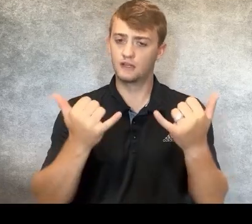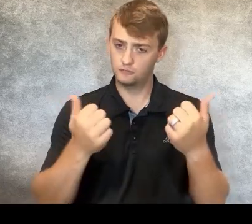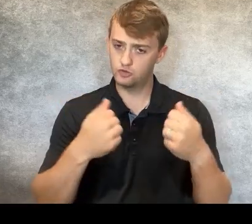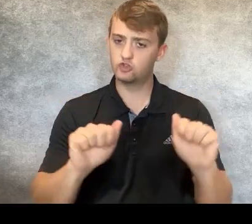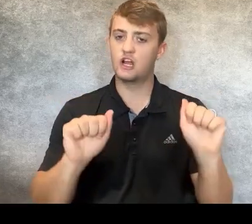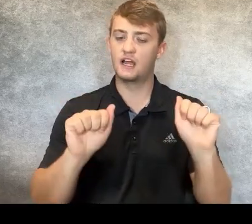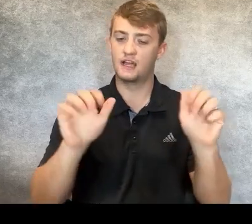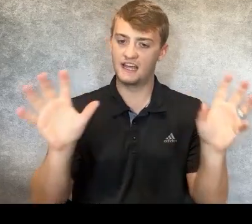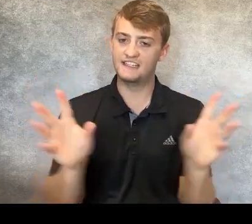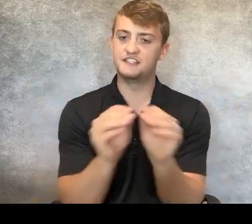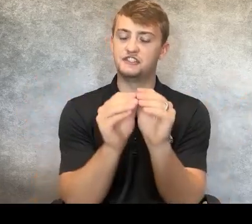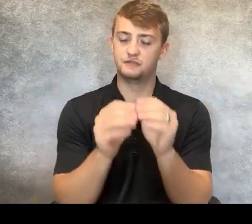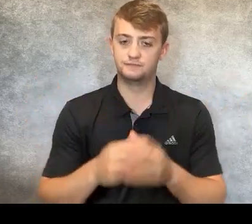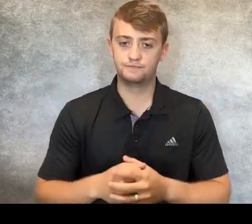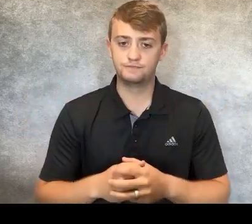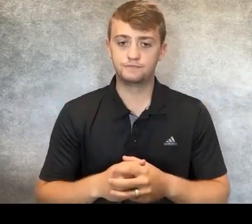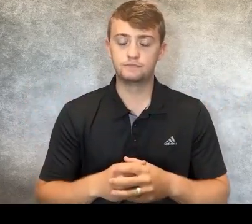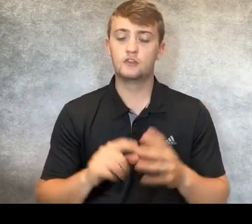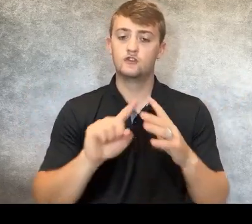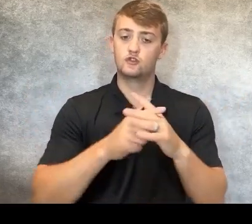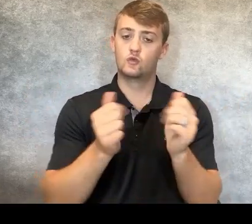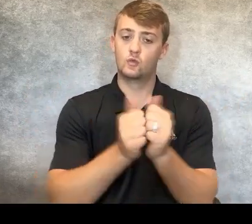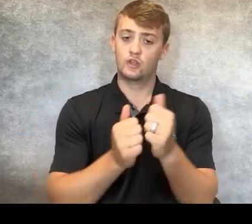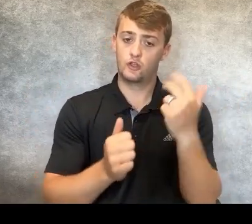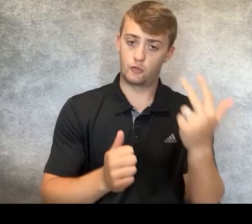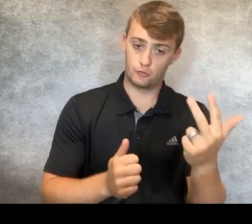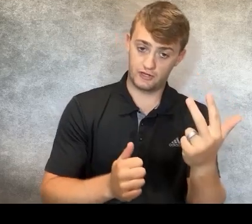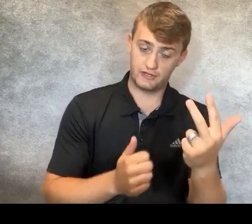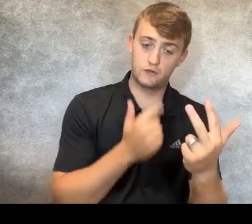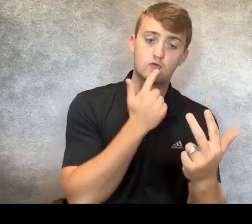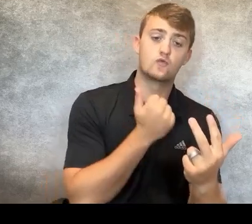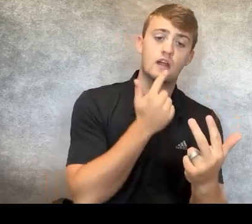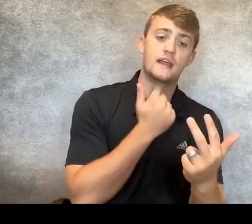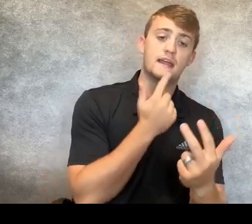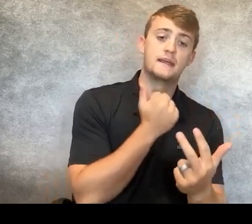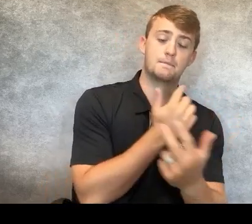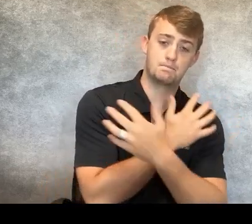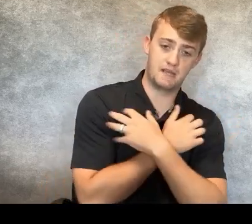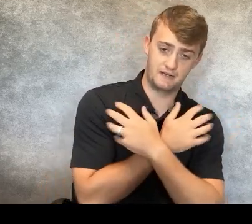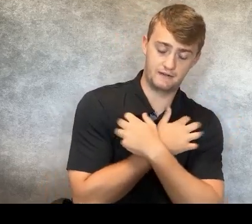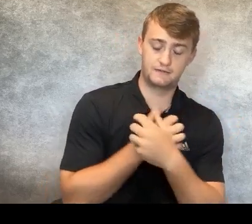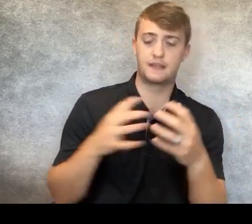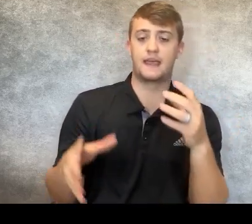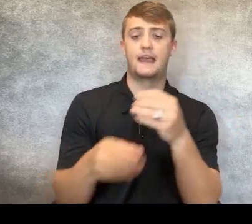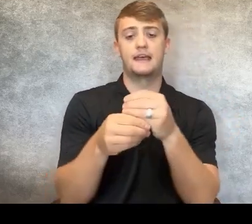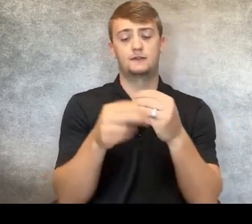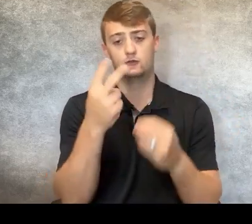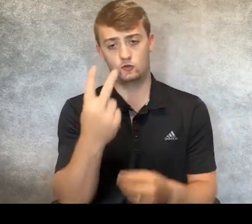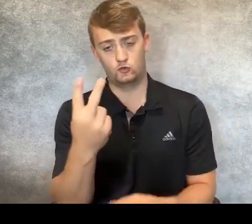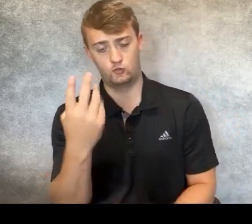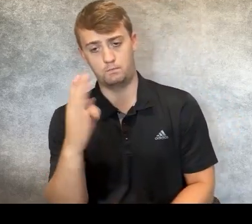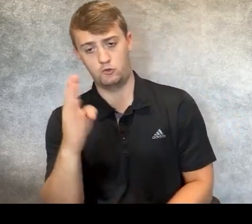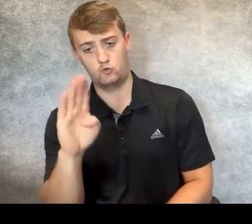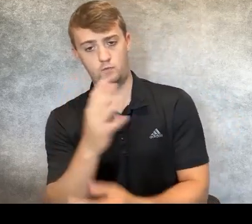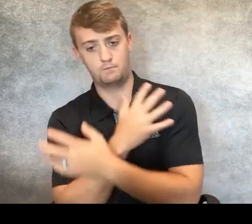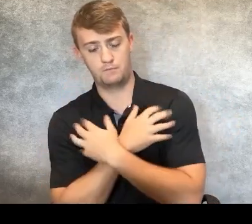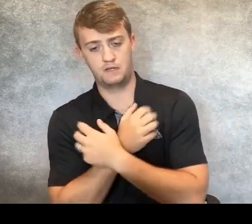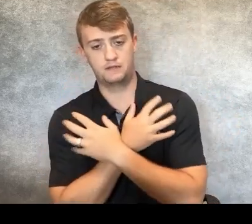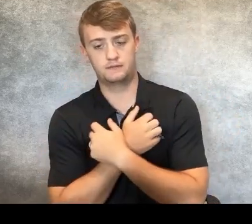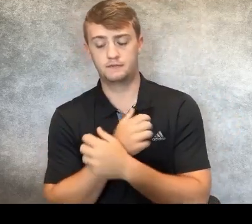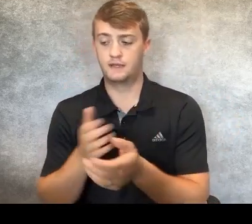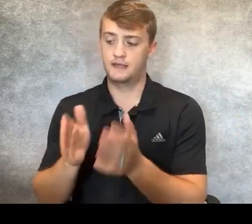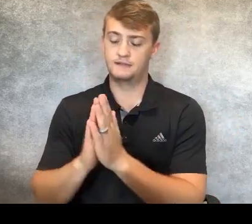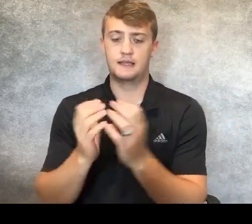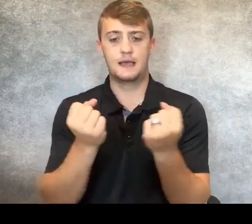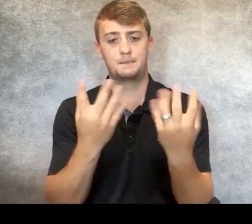Now let's try addition. Start with 3 red bears. Add 2 blue bears. Ask how